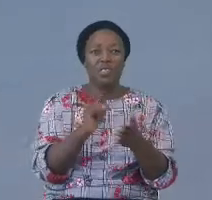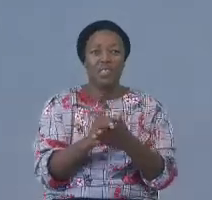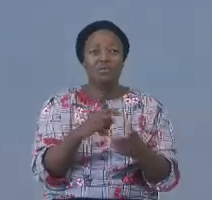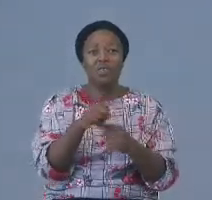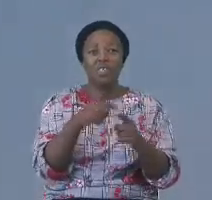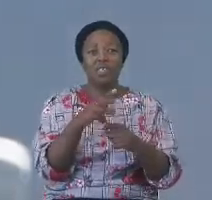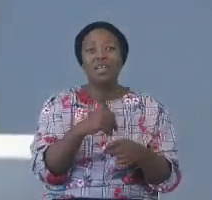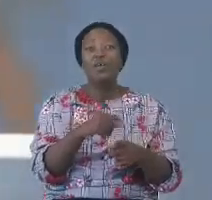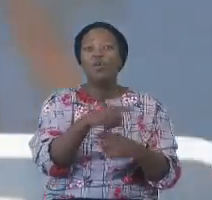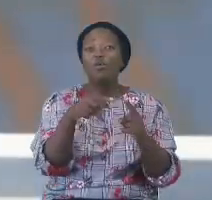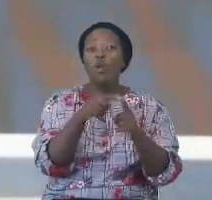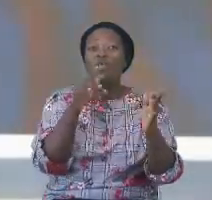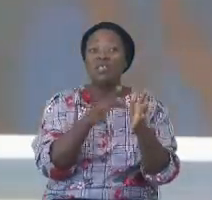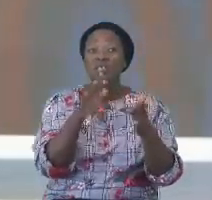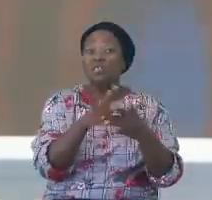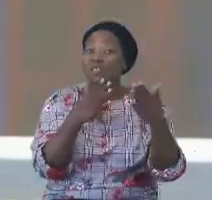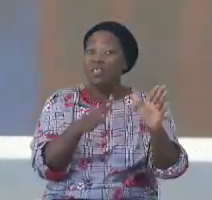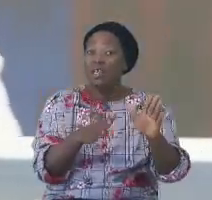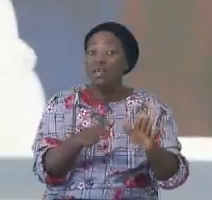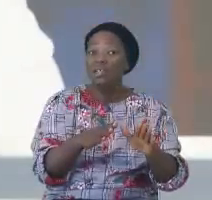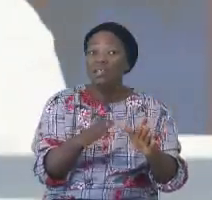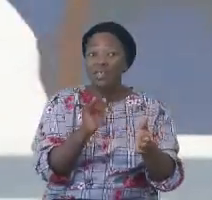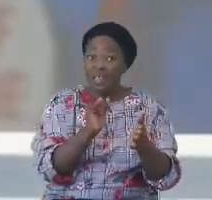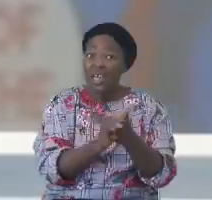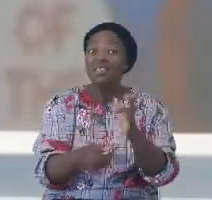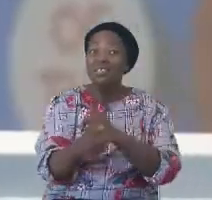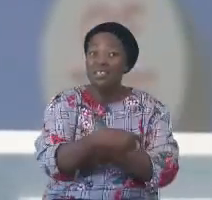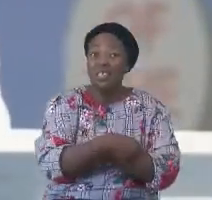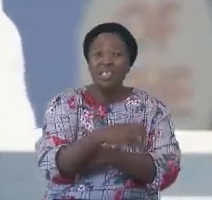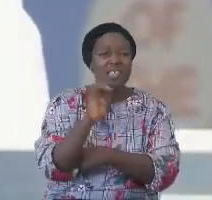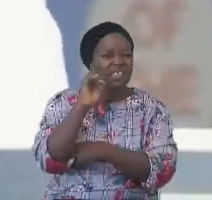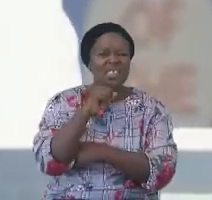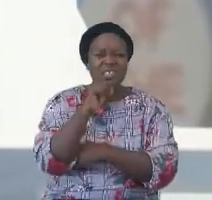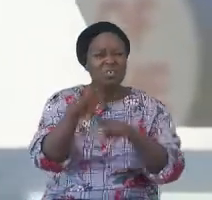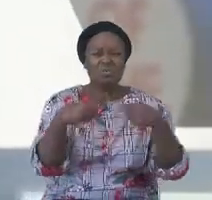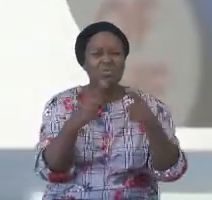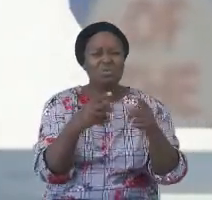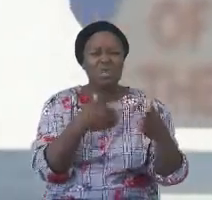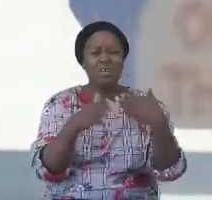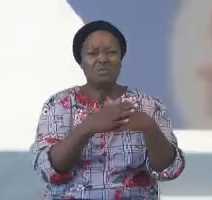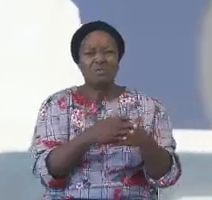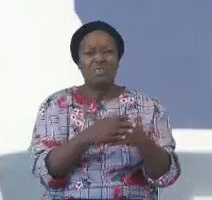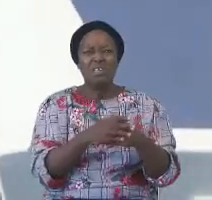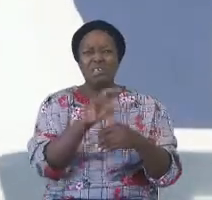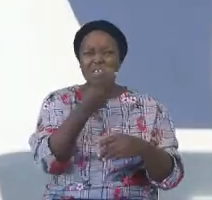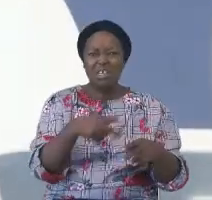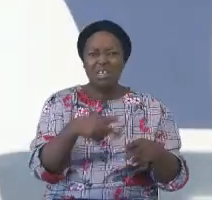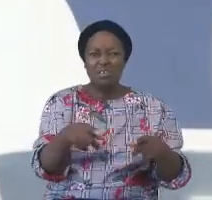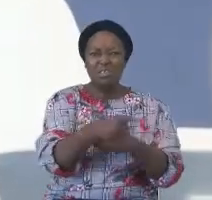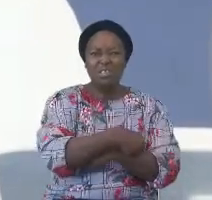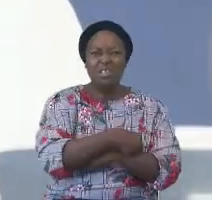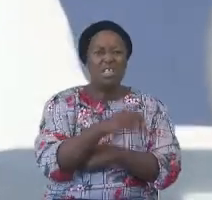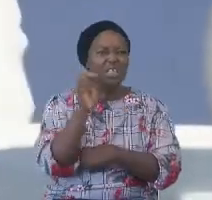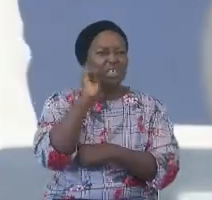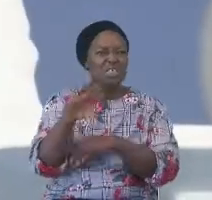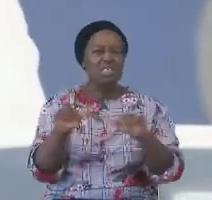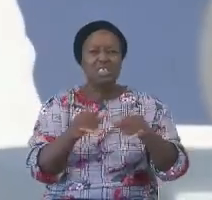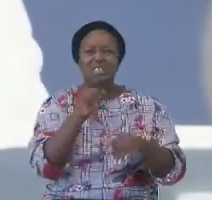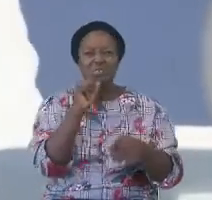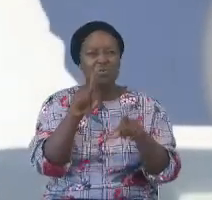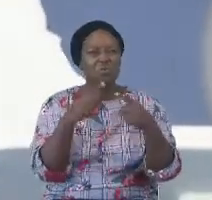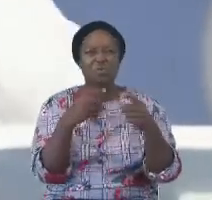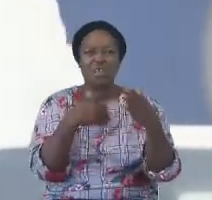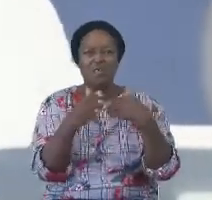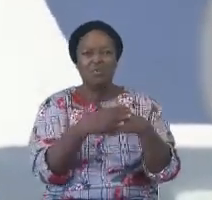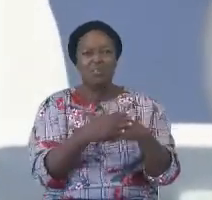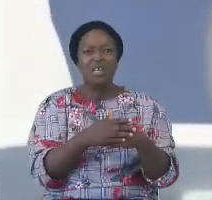scriptures and you see when jesus died that day he didn't go to heaven then he said the